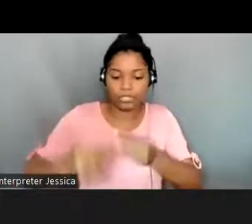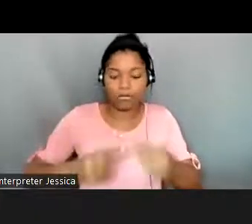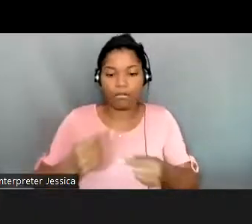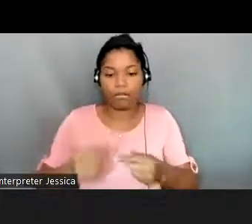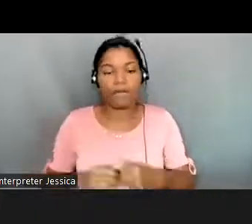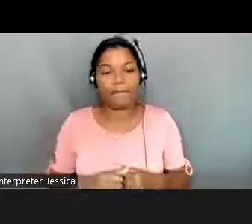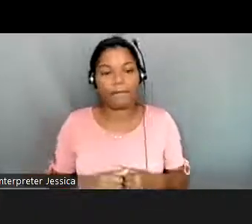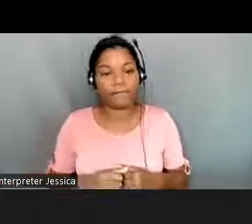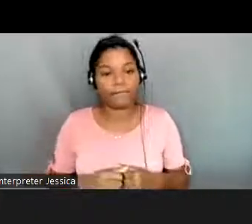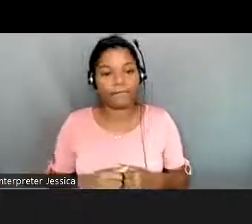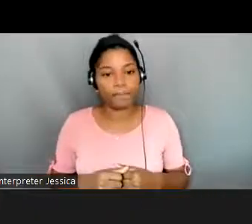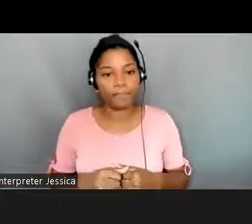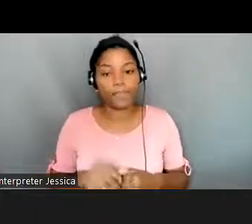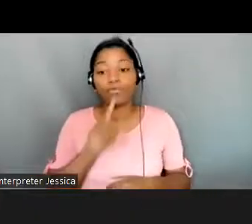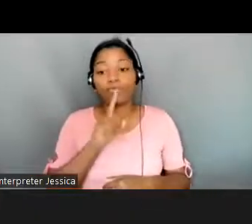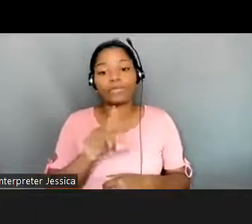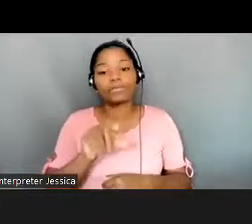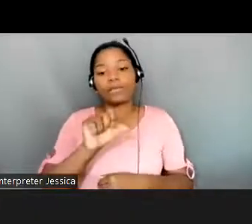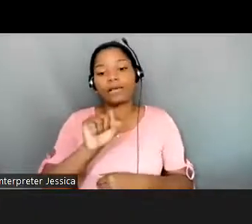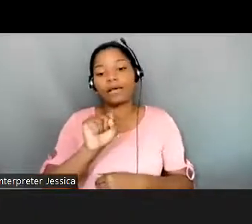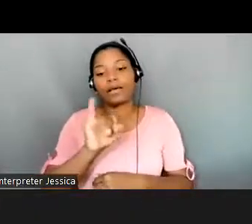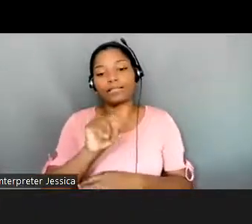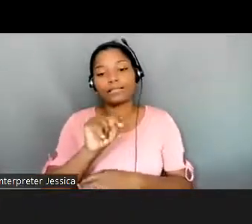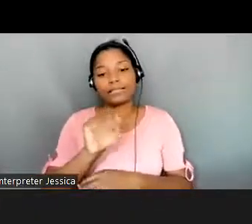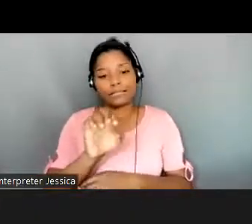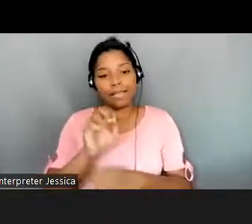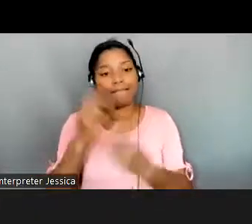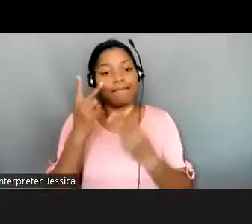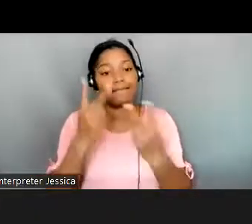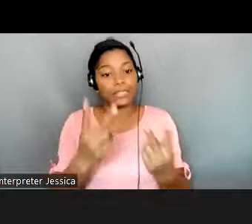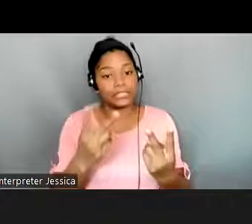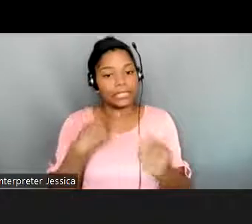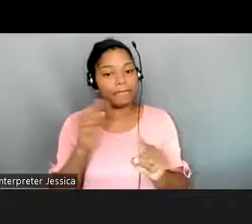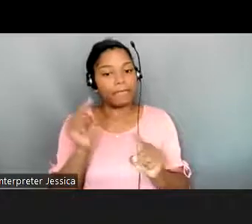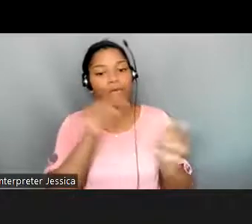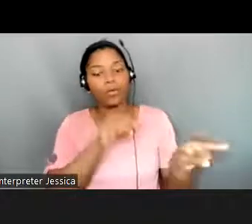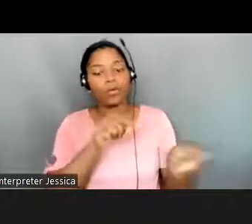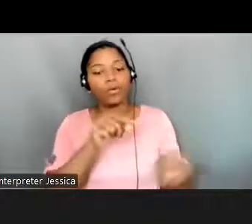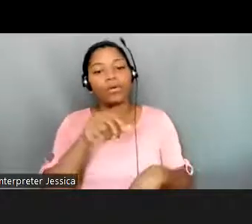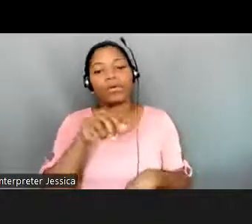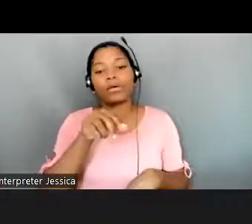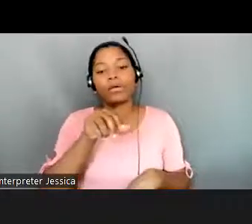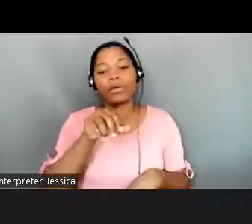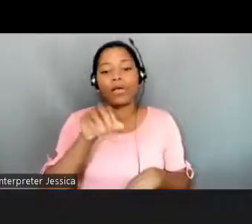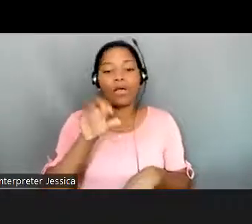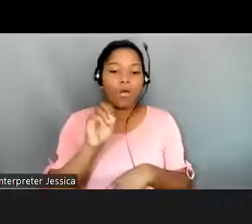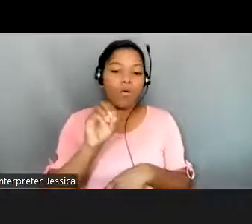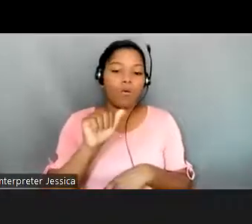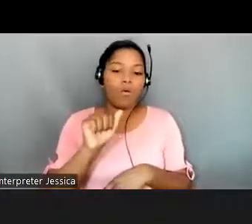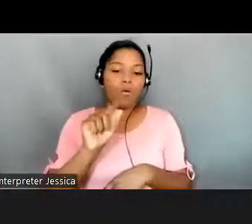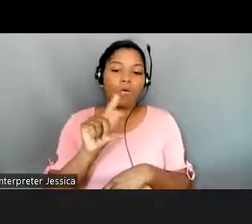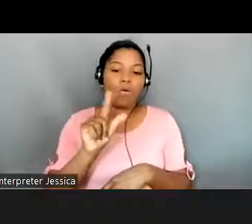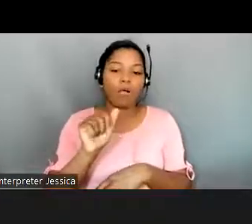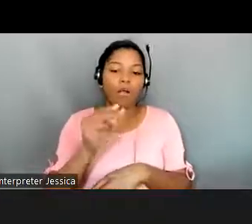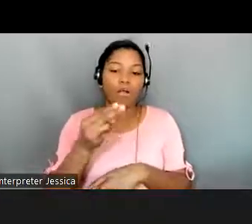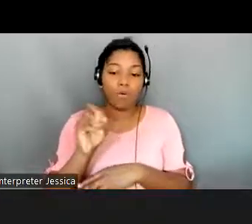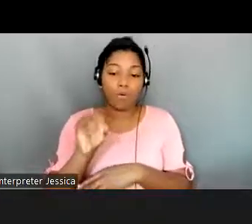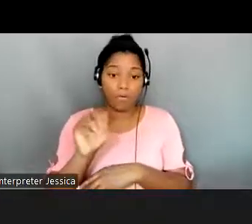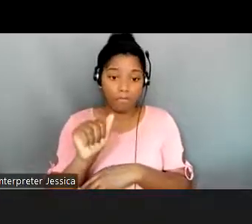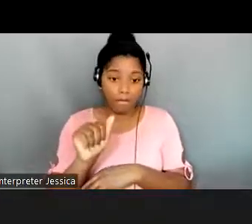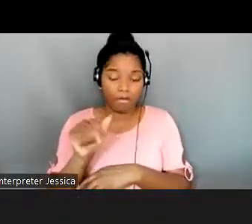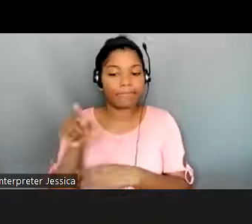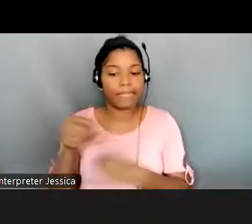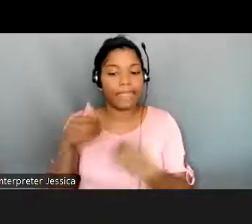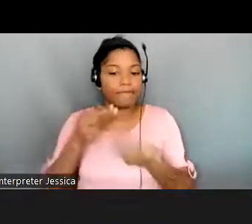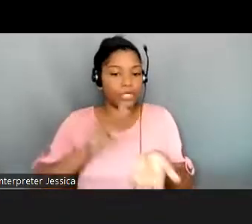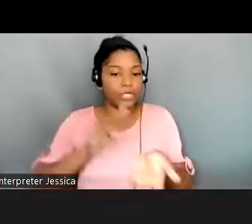was fortunate enough to be on in Jinx, Oklahoma, where at Grace Skilled Nursing Facility, it's designed